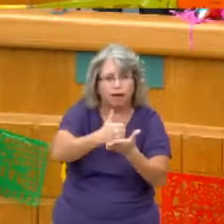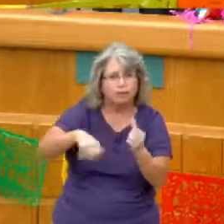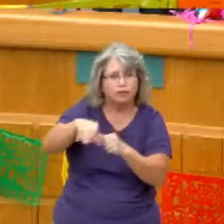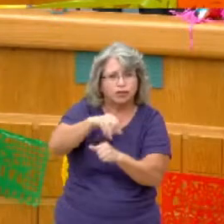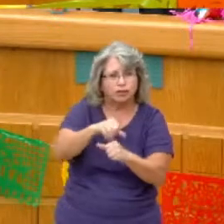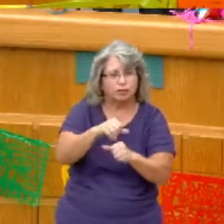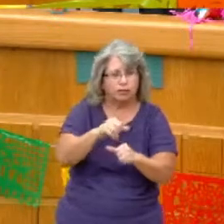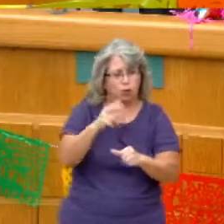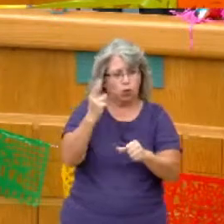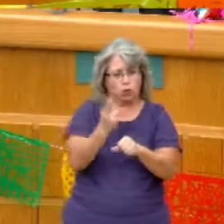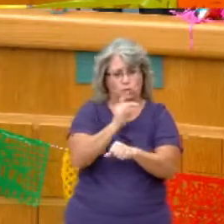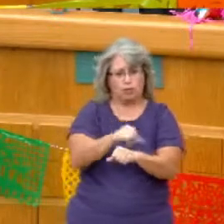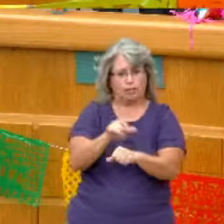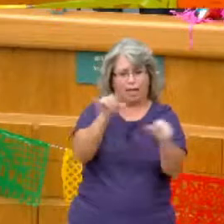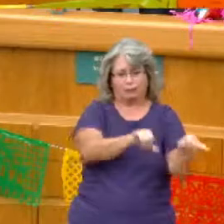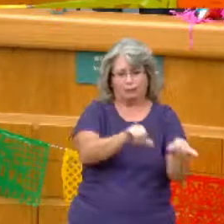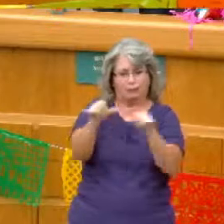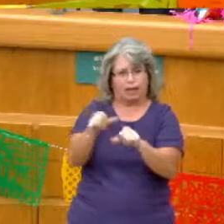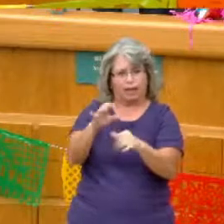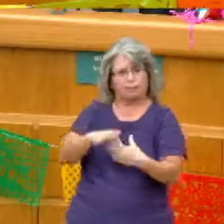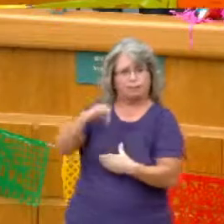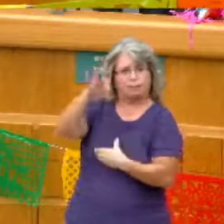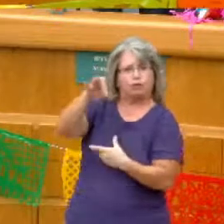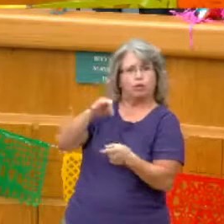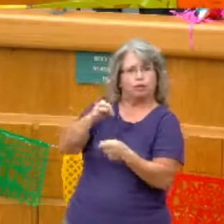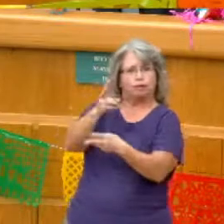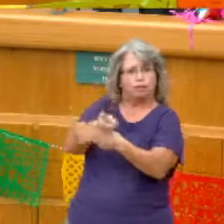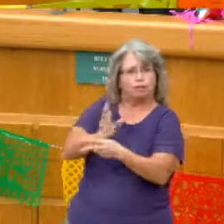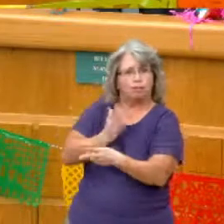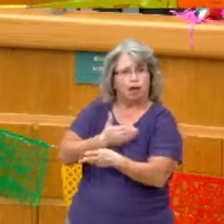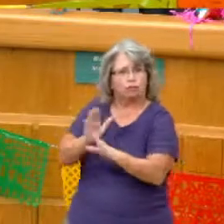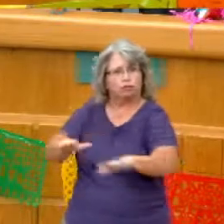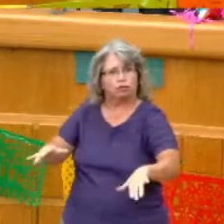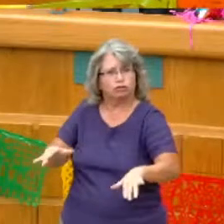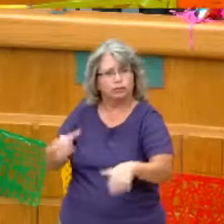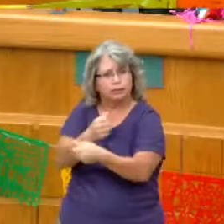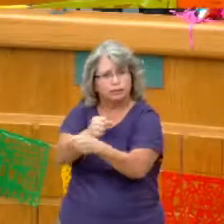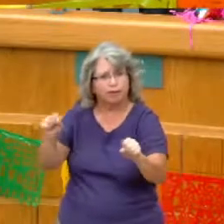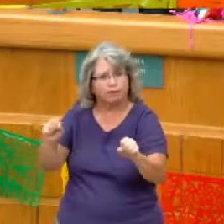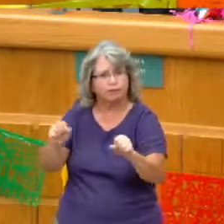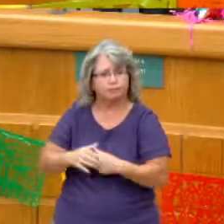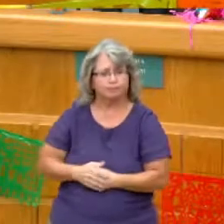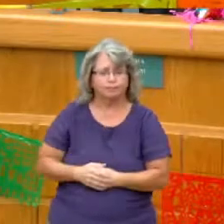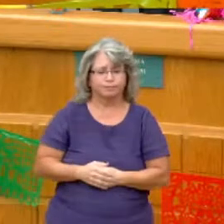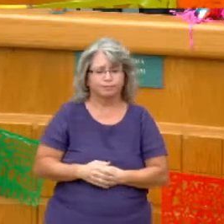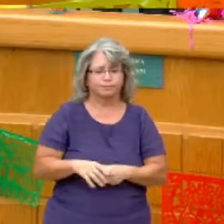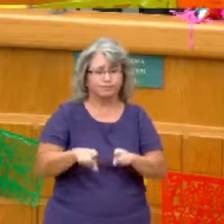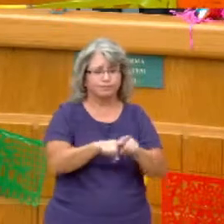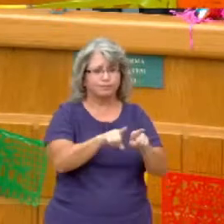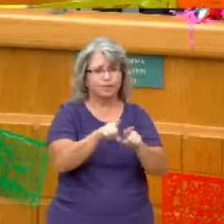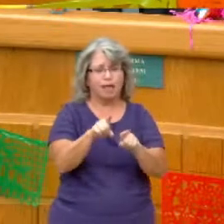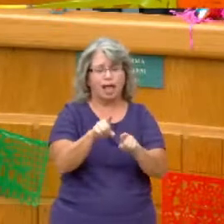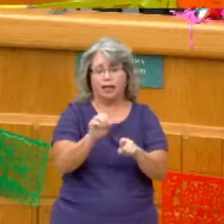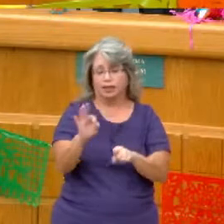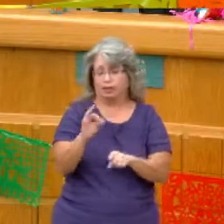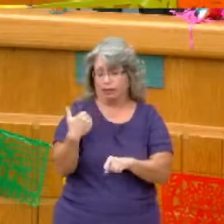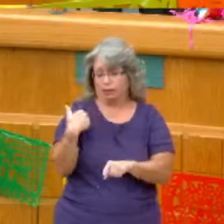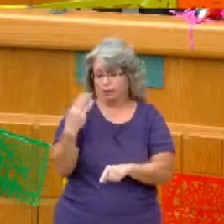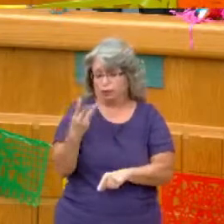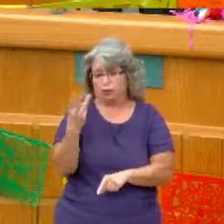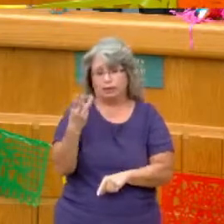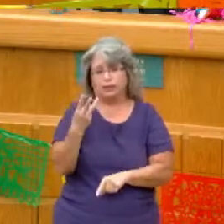children. As of Wednesday, 59% of Texans 12 and older are